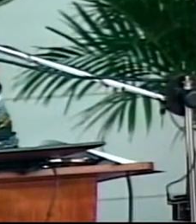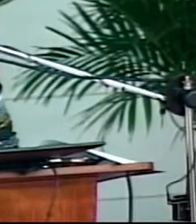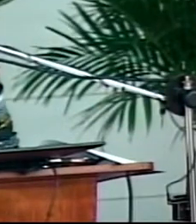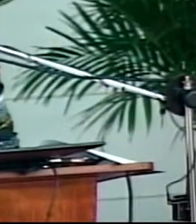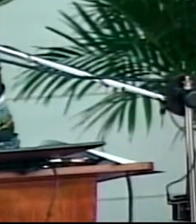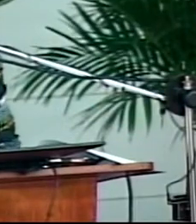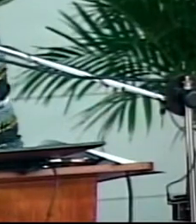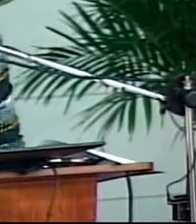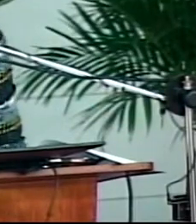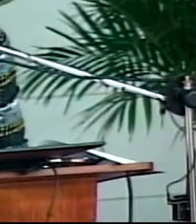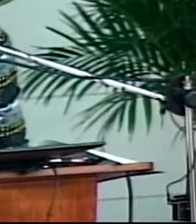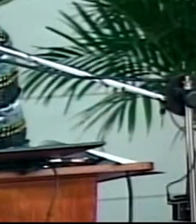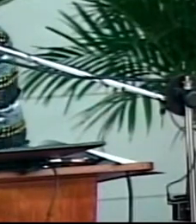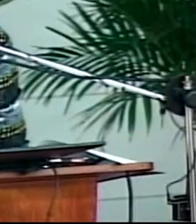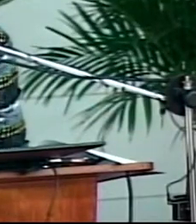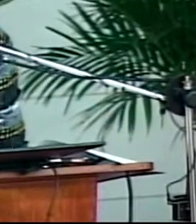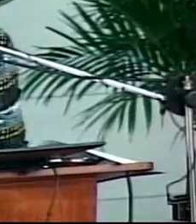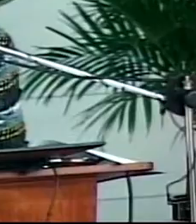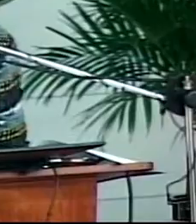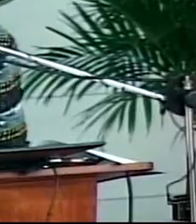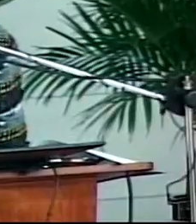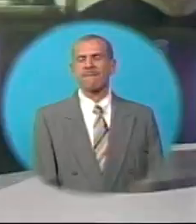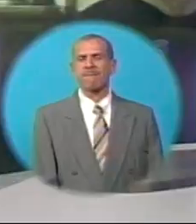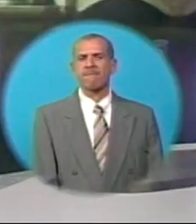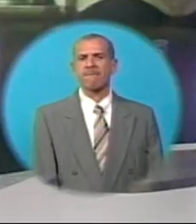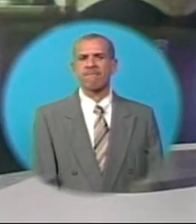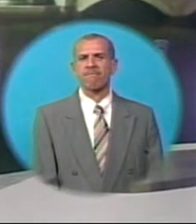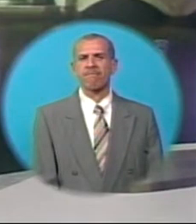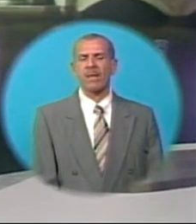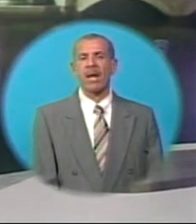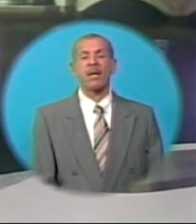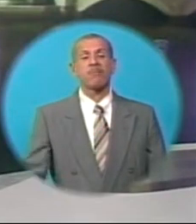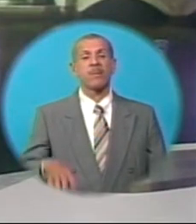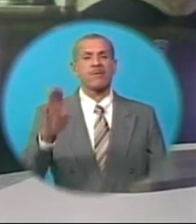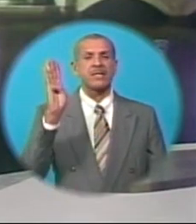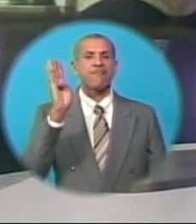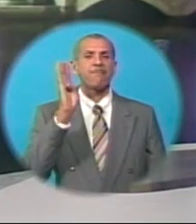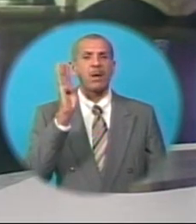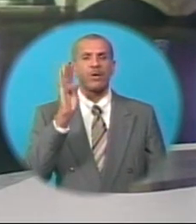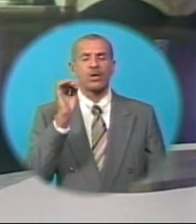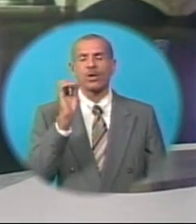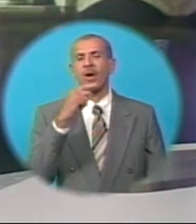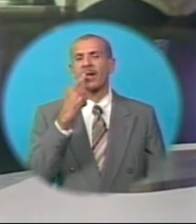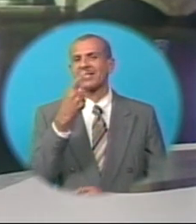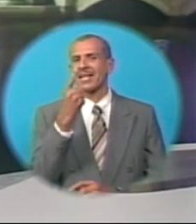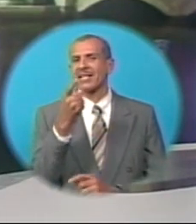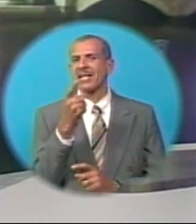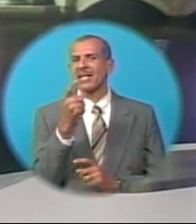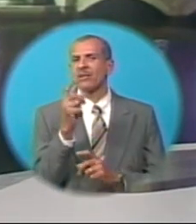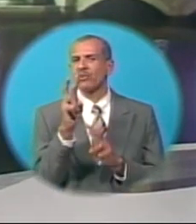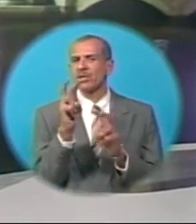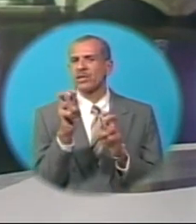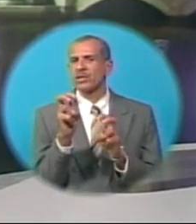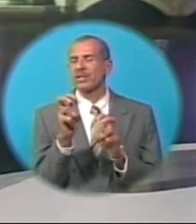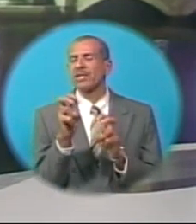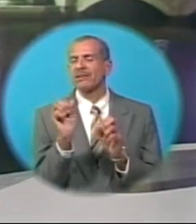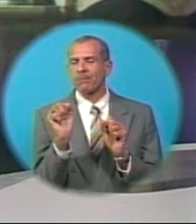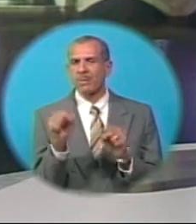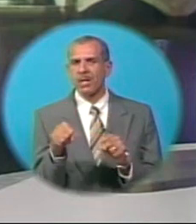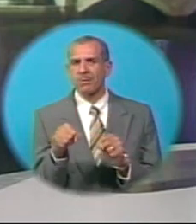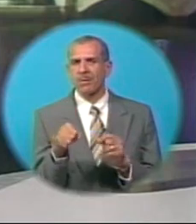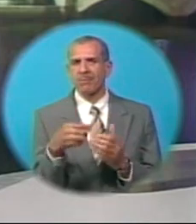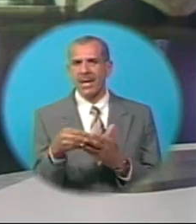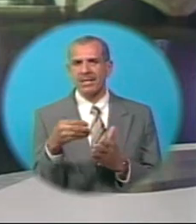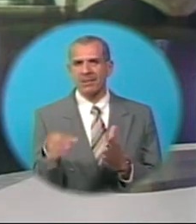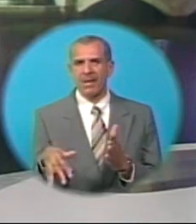is only some examples. Professor Barato explains that research exercises can be costly, and that's part of the